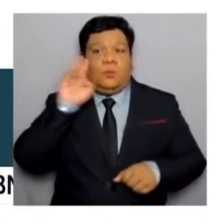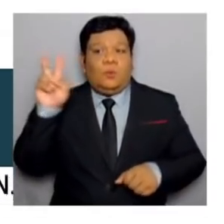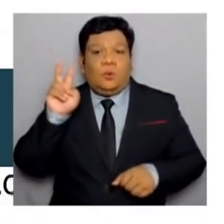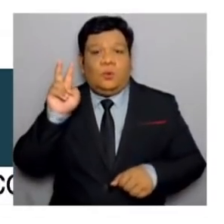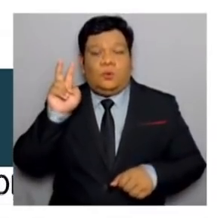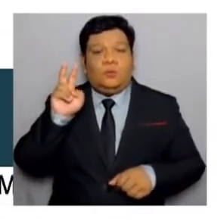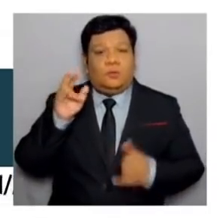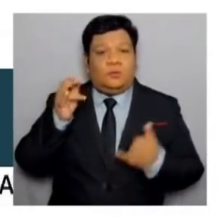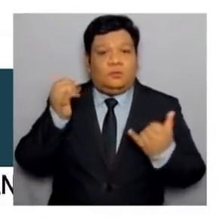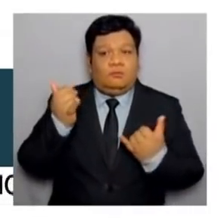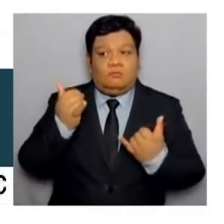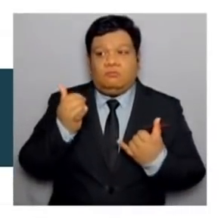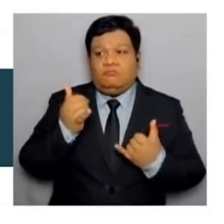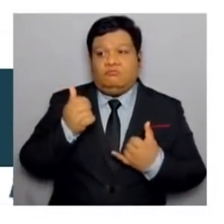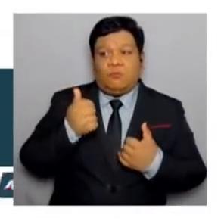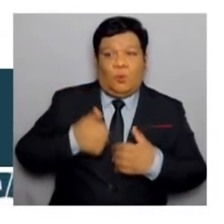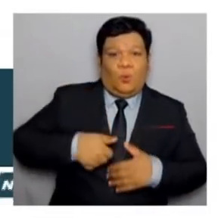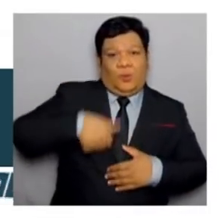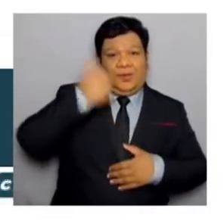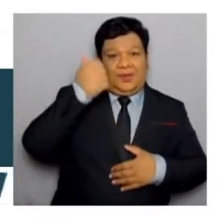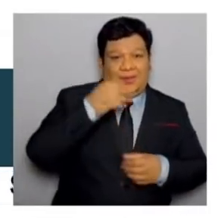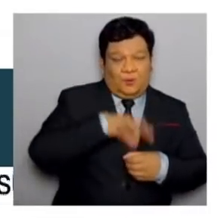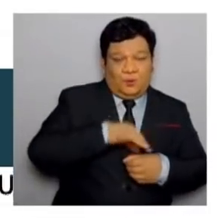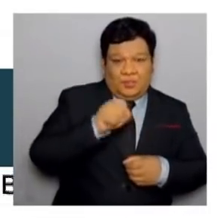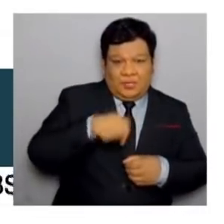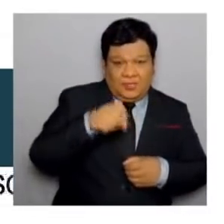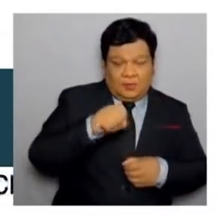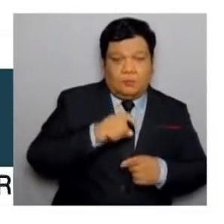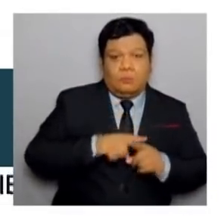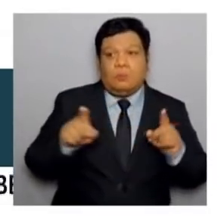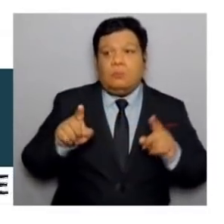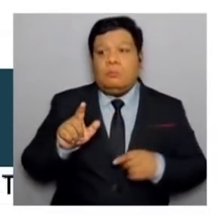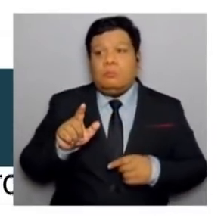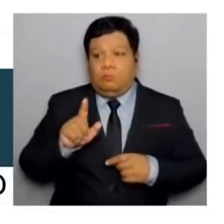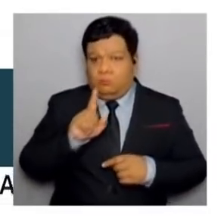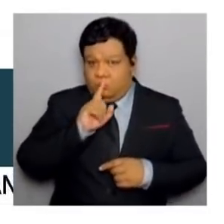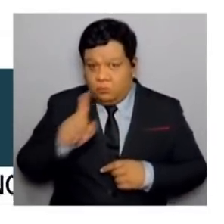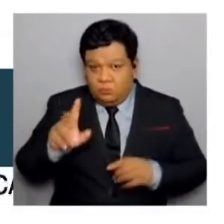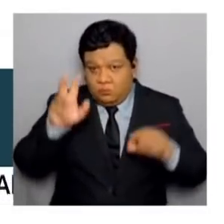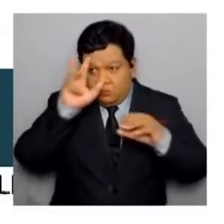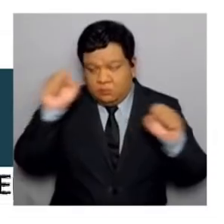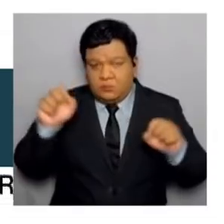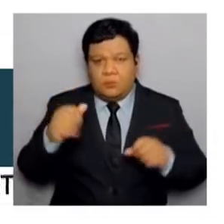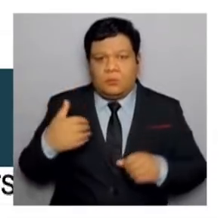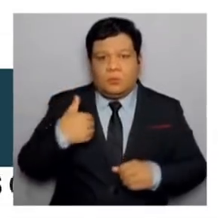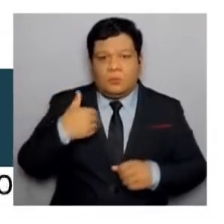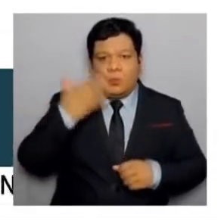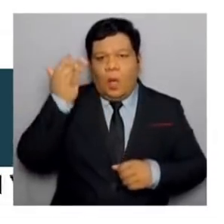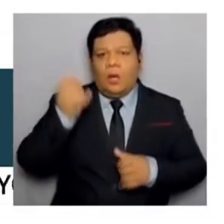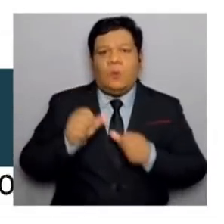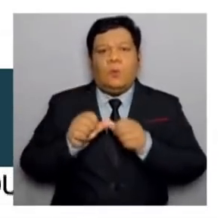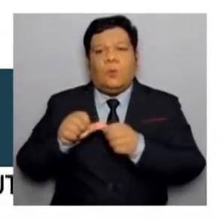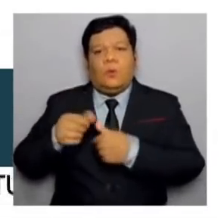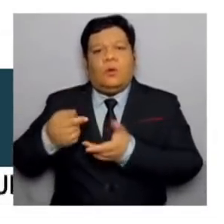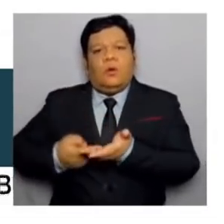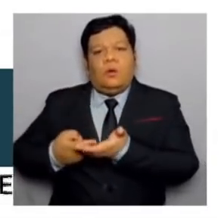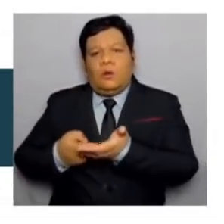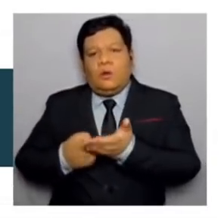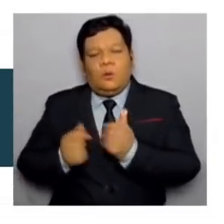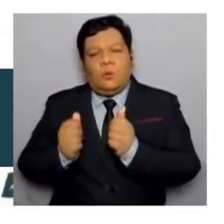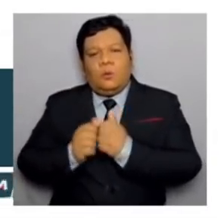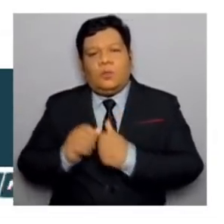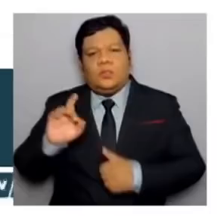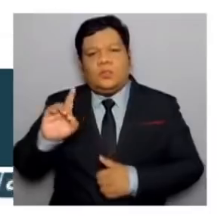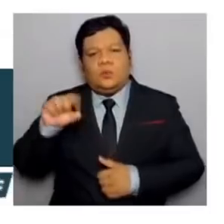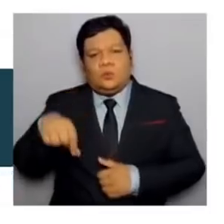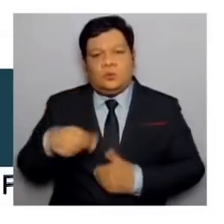notwithstanding him winning the election, na hindi pa rin po siya makaupo because of this disqualification or cancellation case